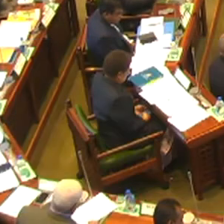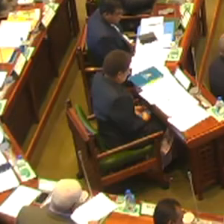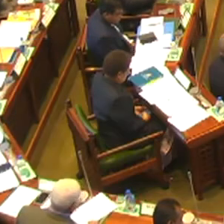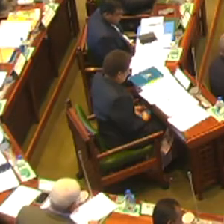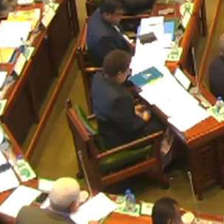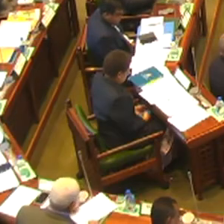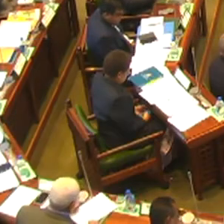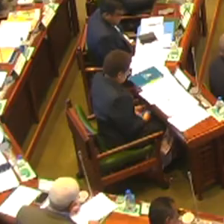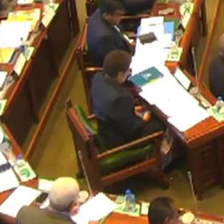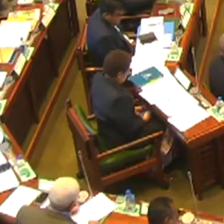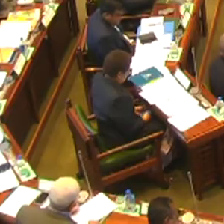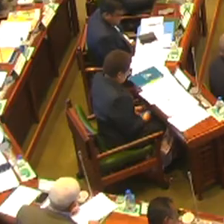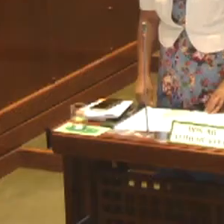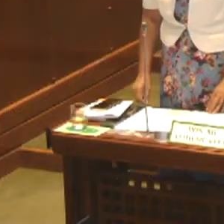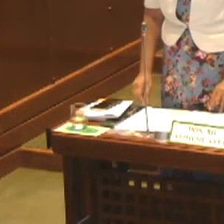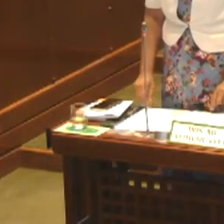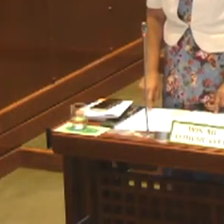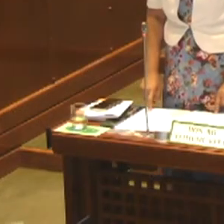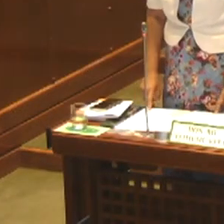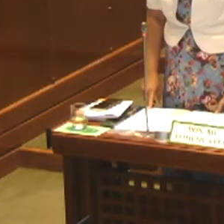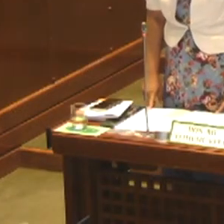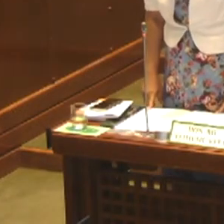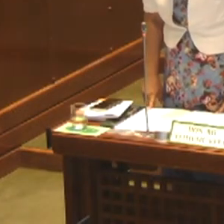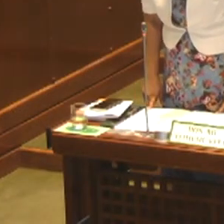Thank you, Madam Speaker. I rise to ask a question under my name